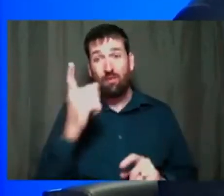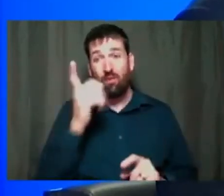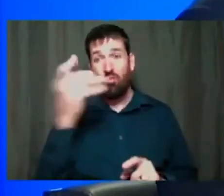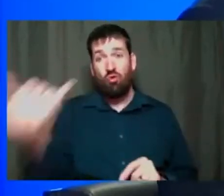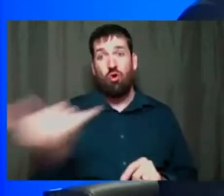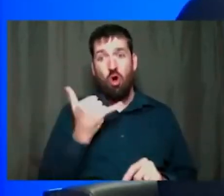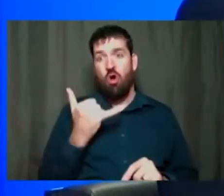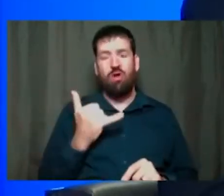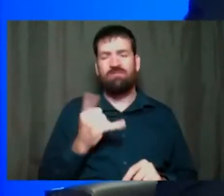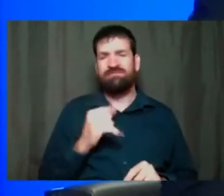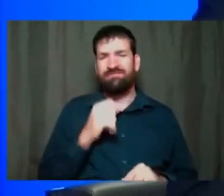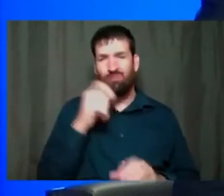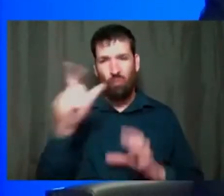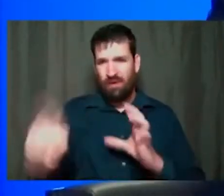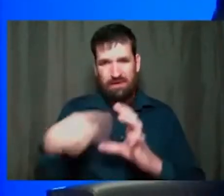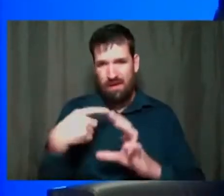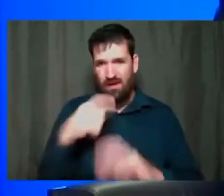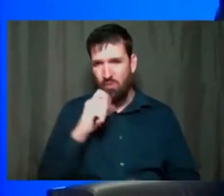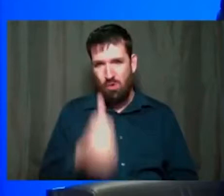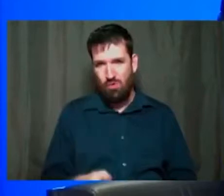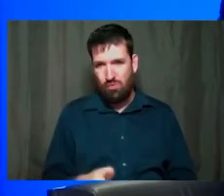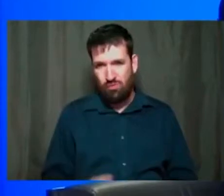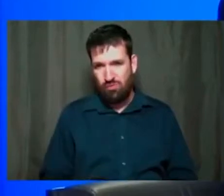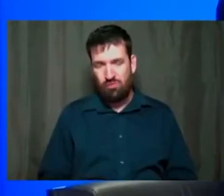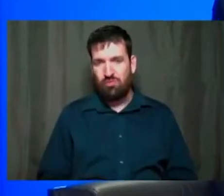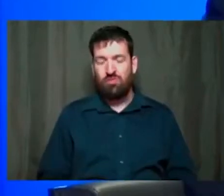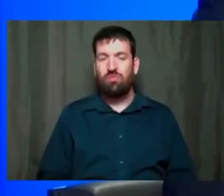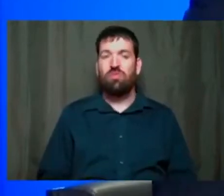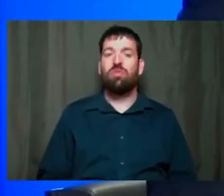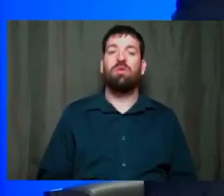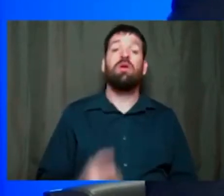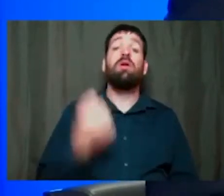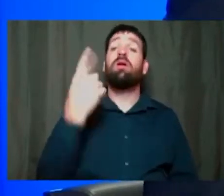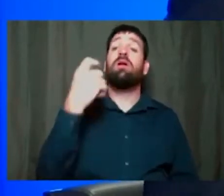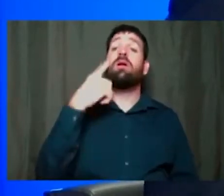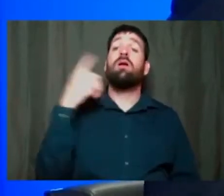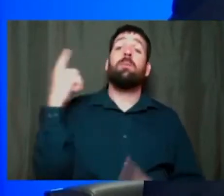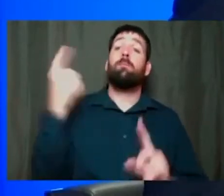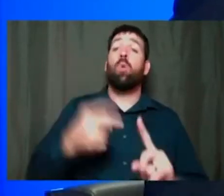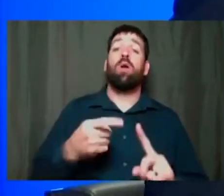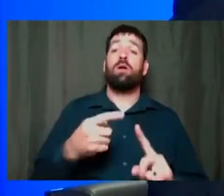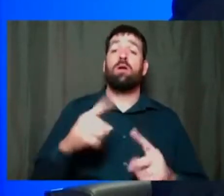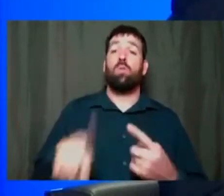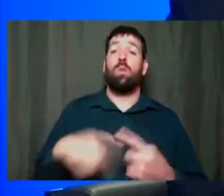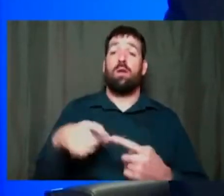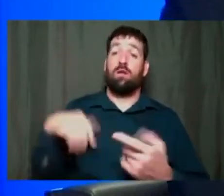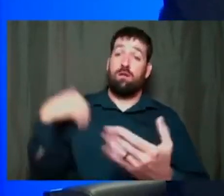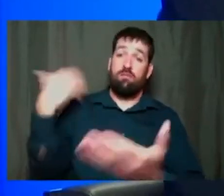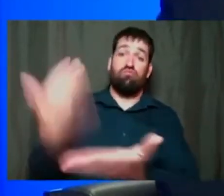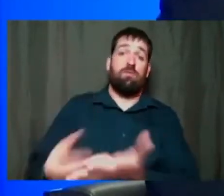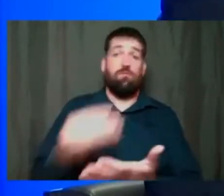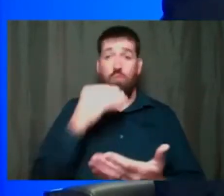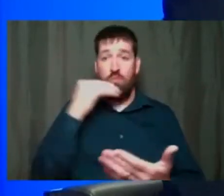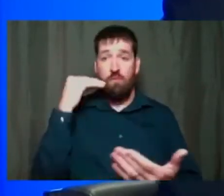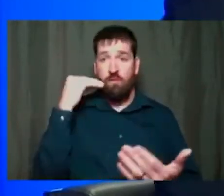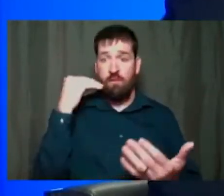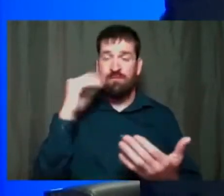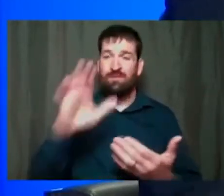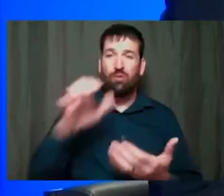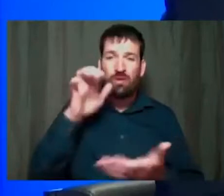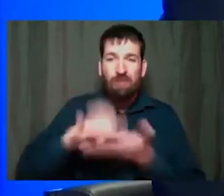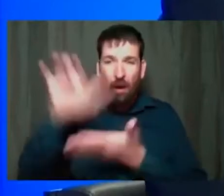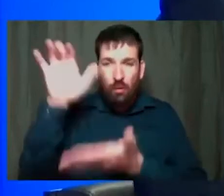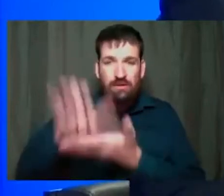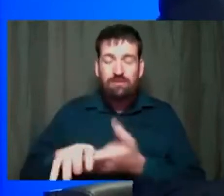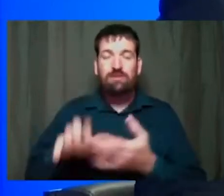emergency situation. But the point is that when you get home, whether it be your spouse, your kids,